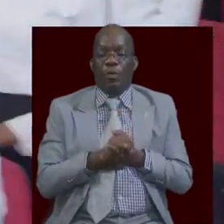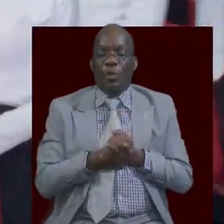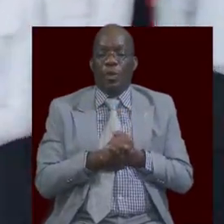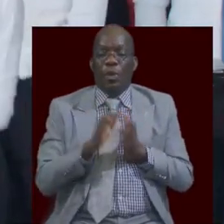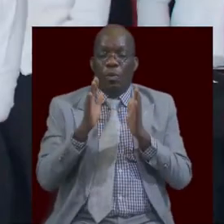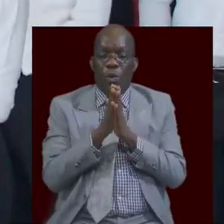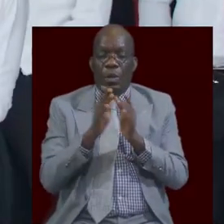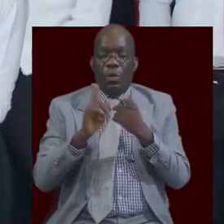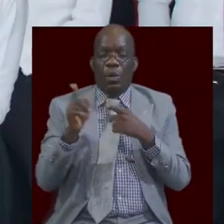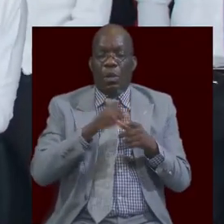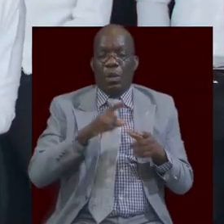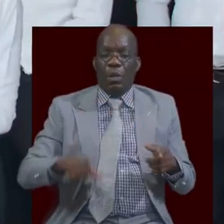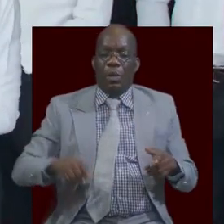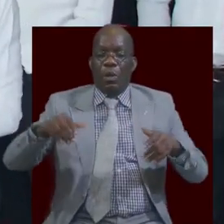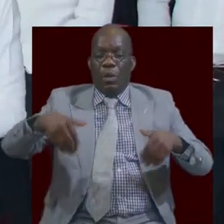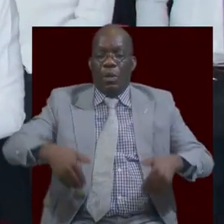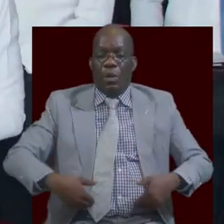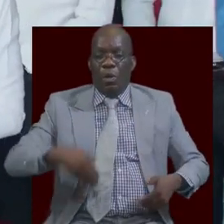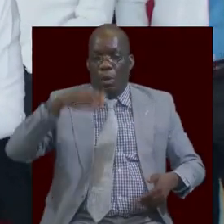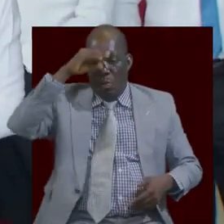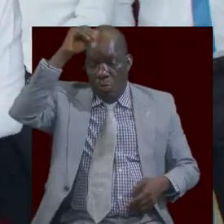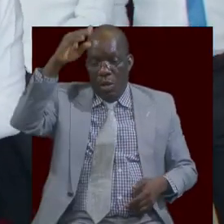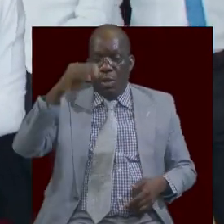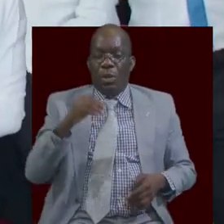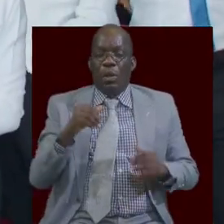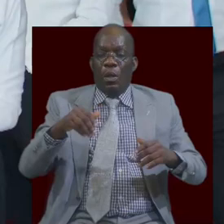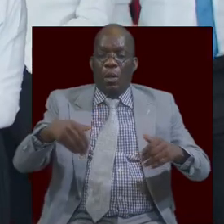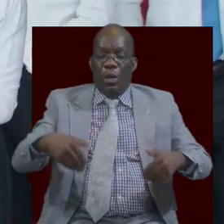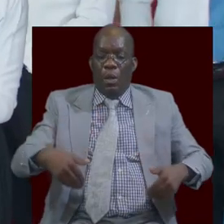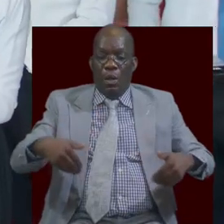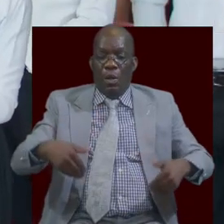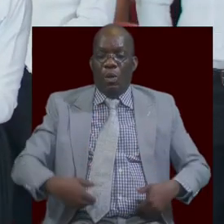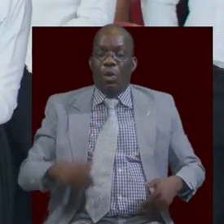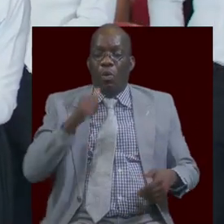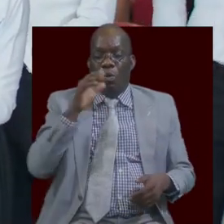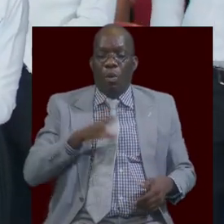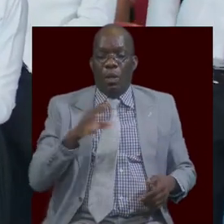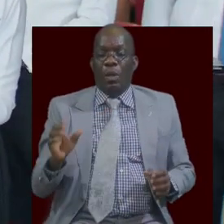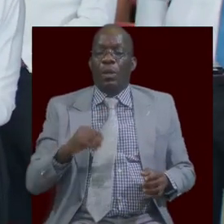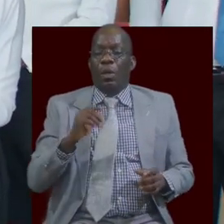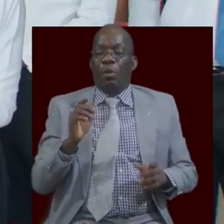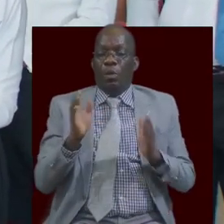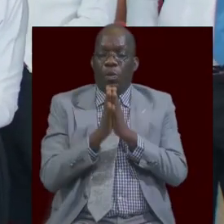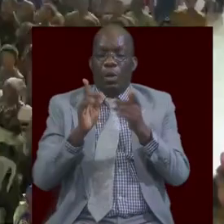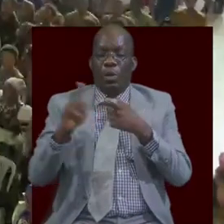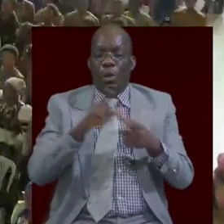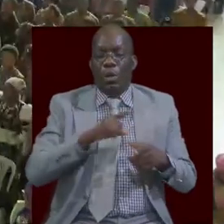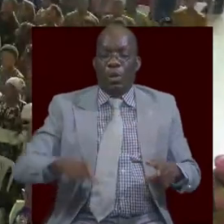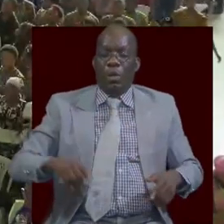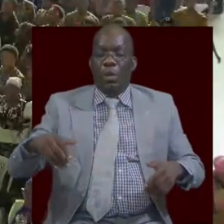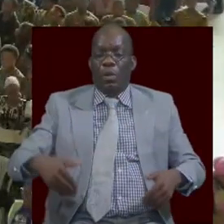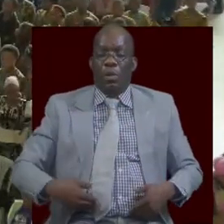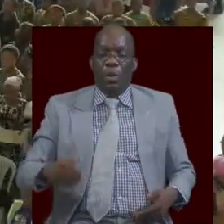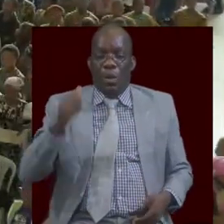Lord. Young man, young woman, tell the Lord. Young adults, tell